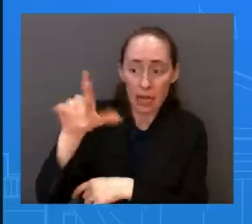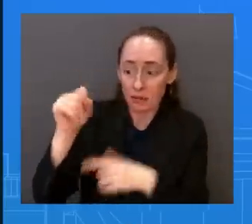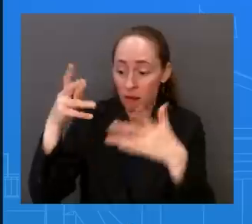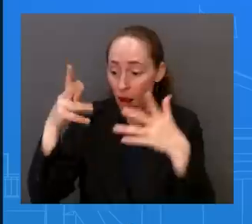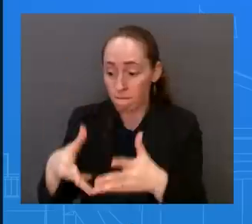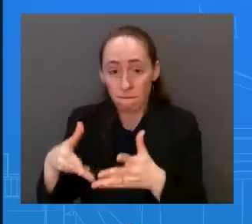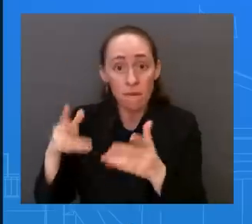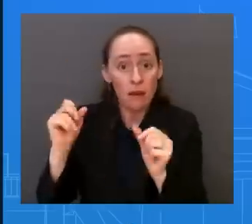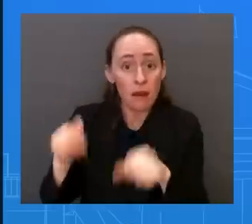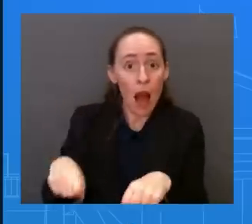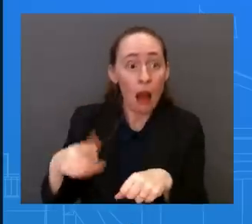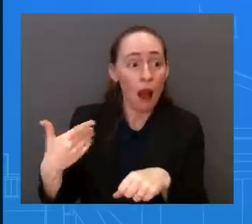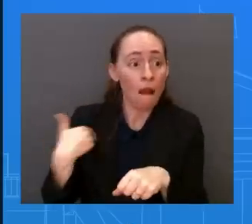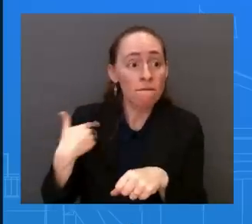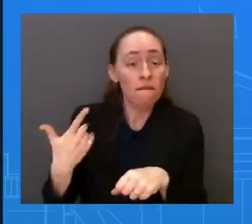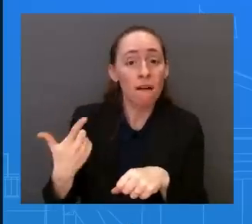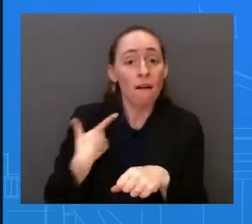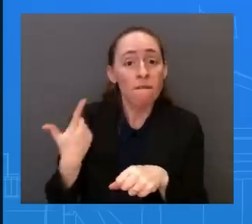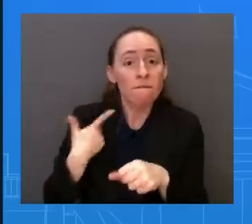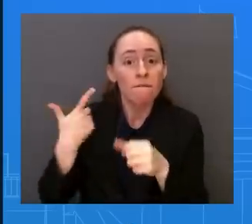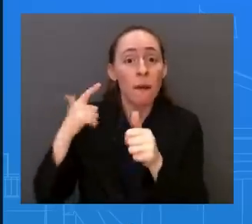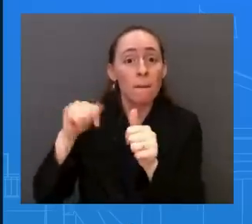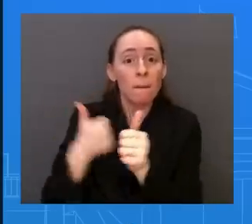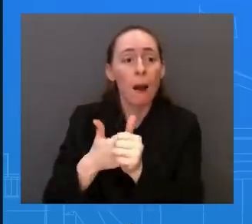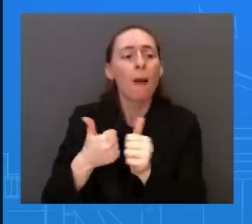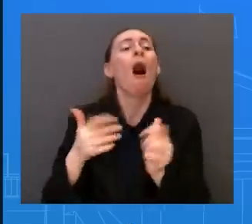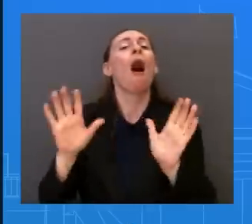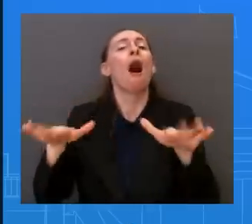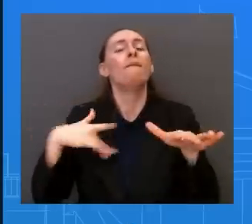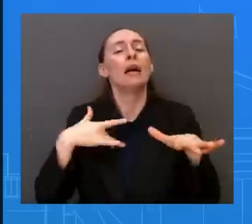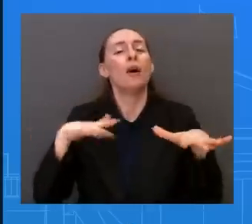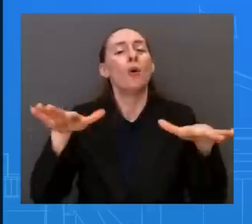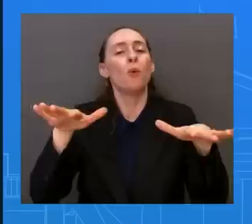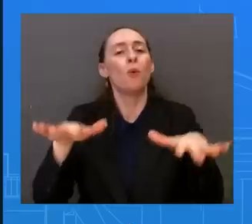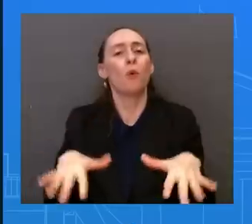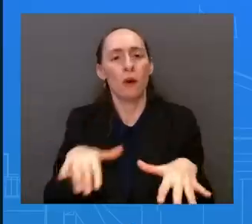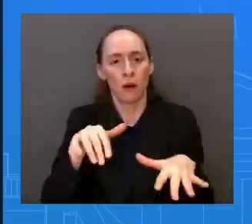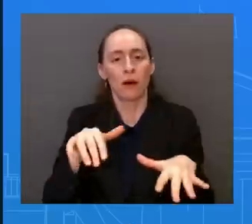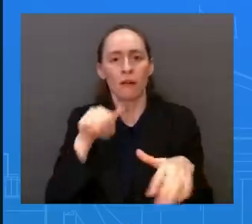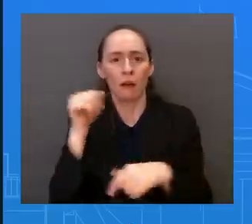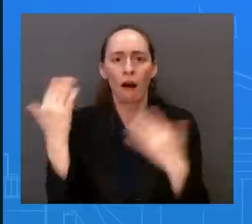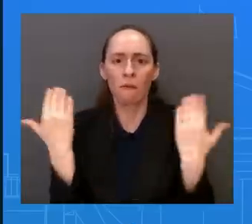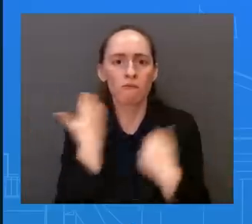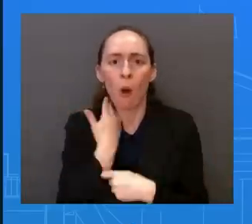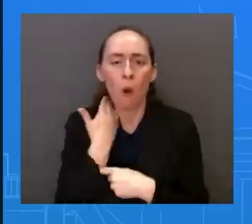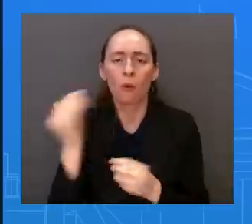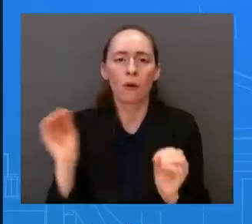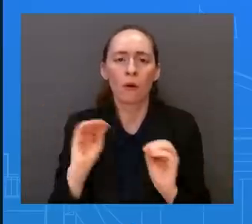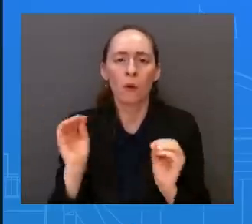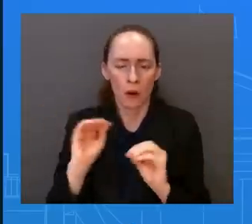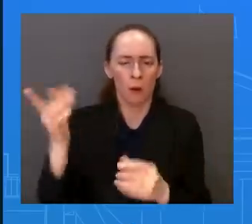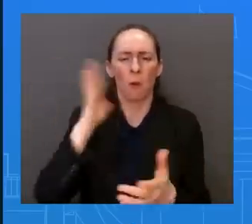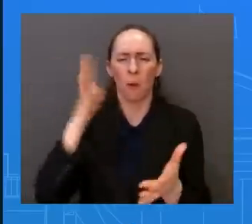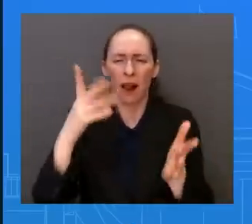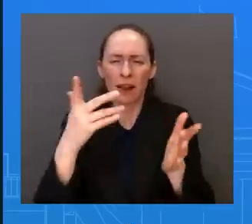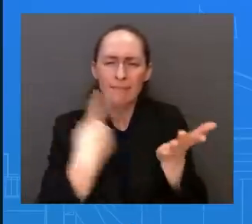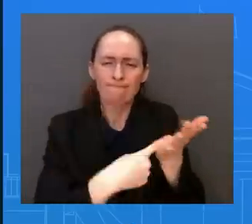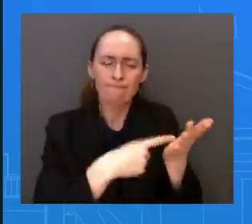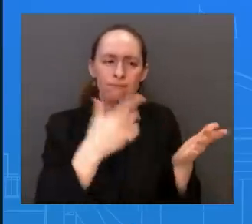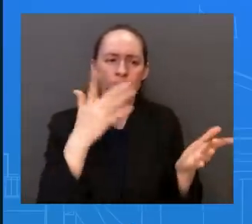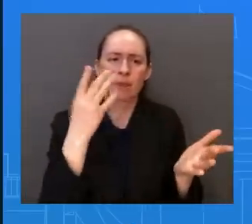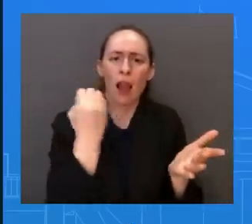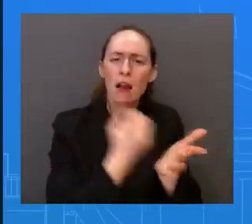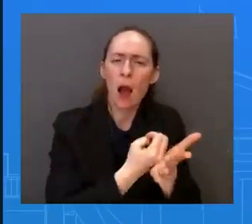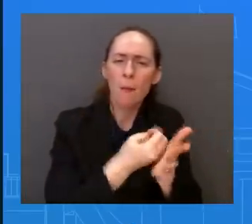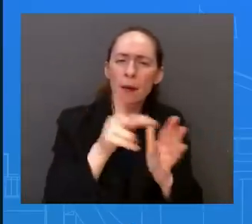directly from the president, that a core part of any viable economic strategy needs to answer the question of how are you going to keep lowering costs for families.